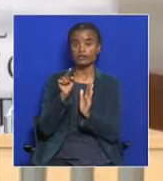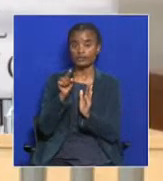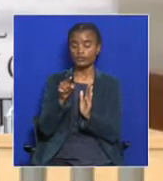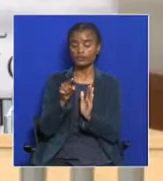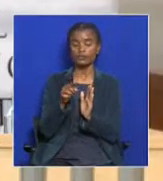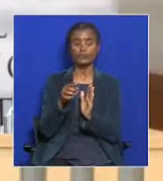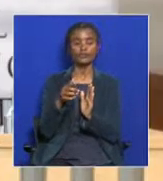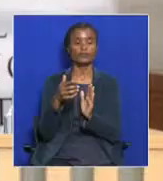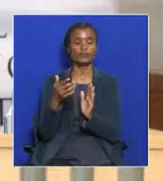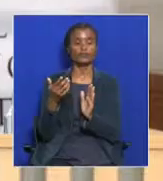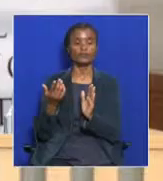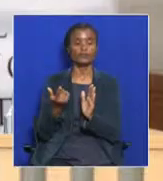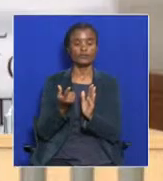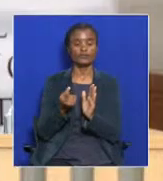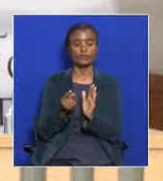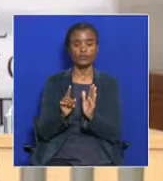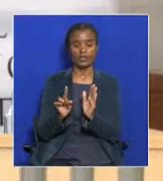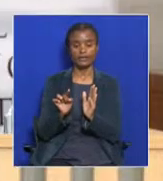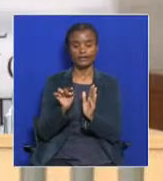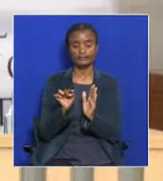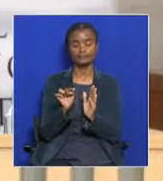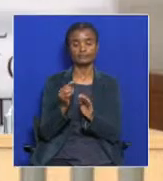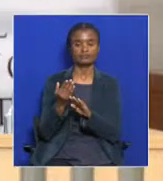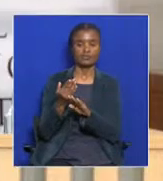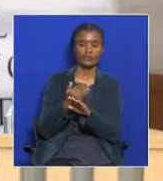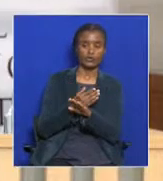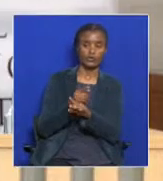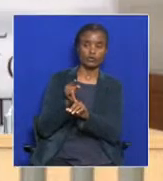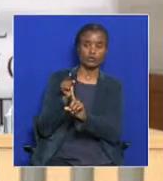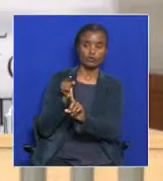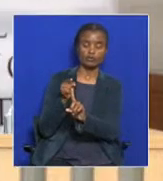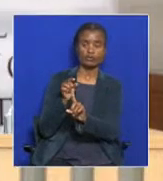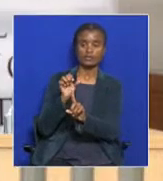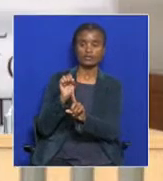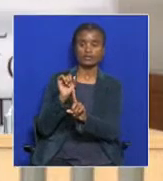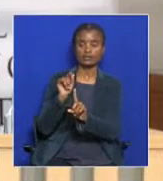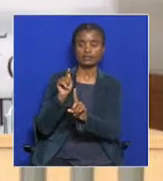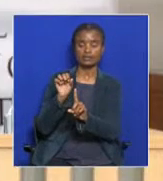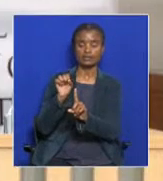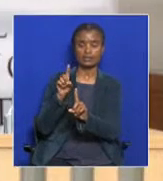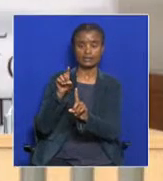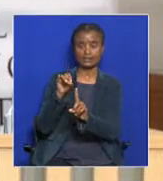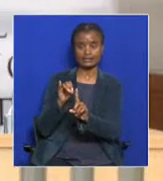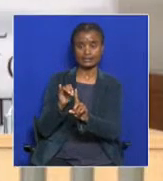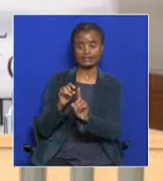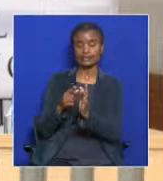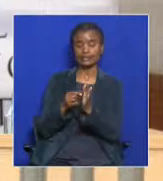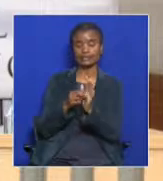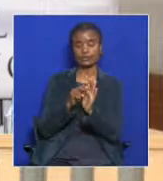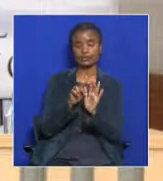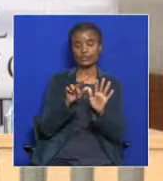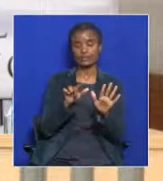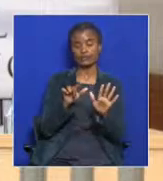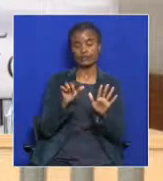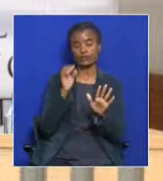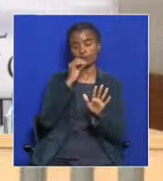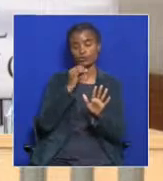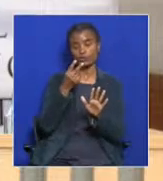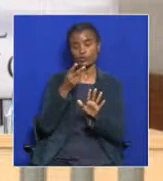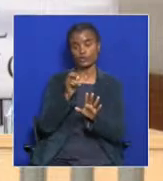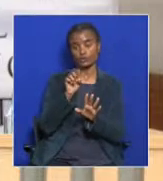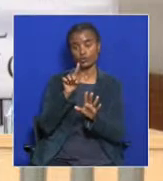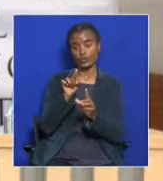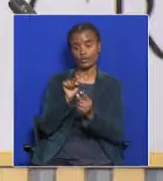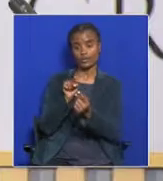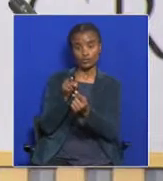the engagement you had with Warrant Officer Sitsedi of 27 October 2021. You